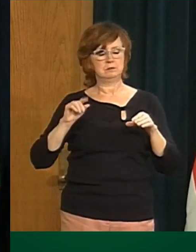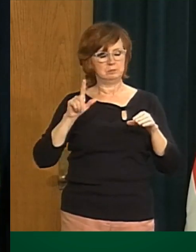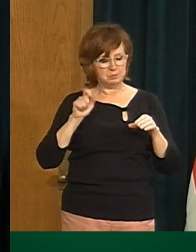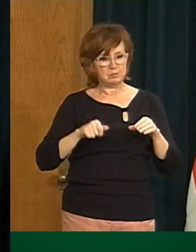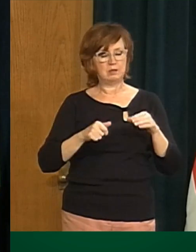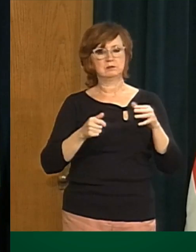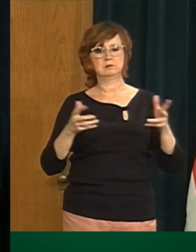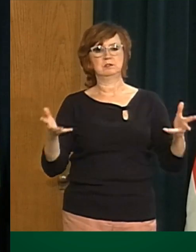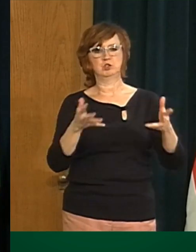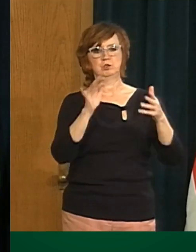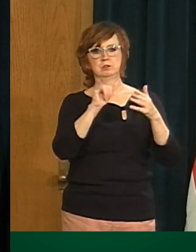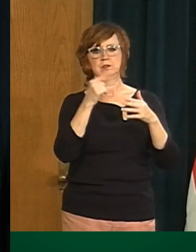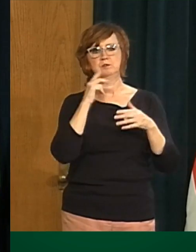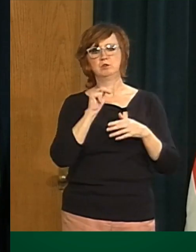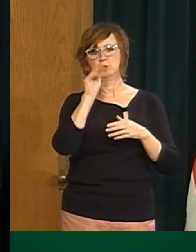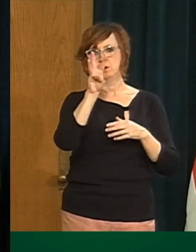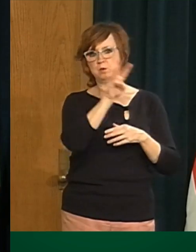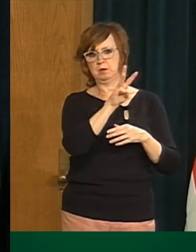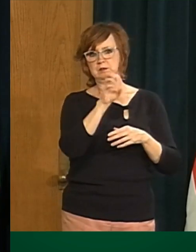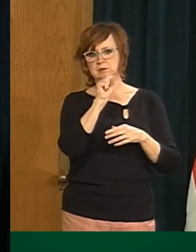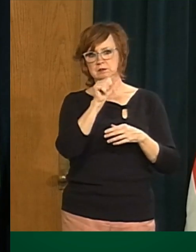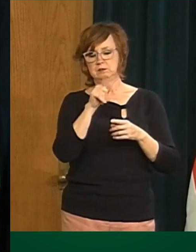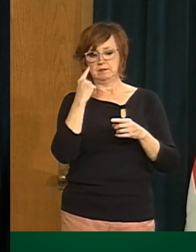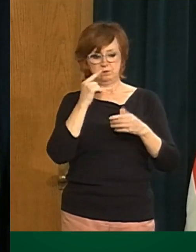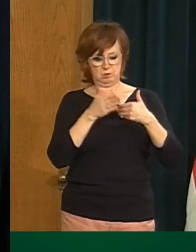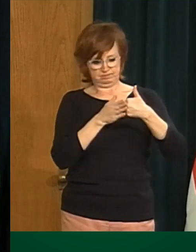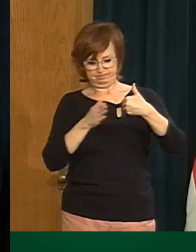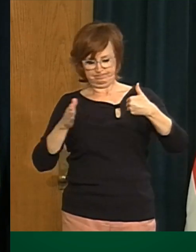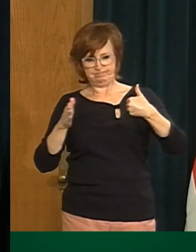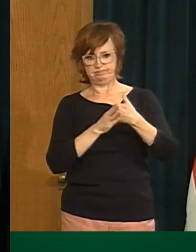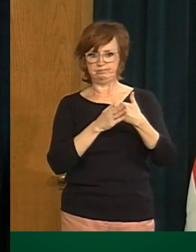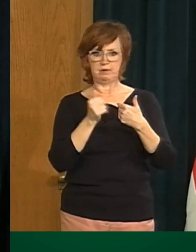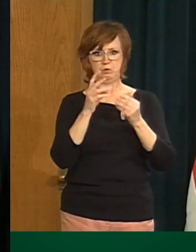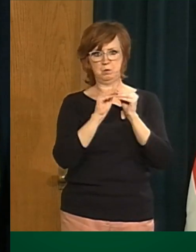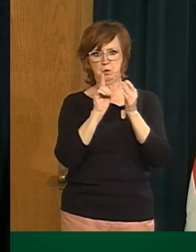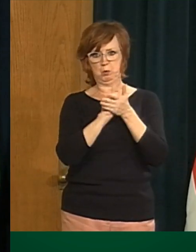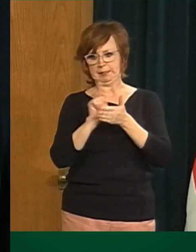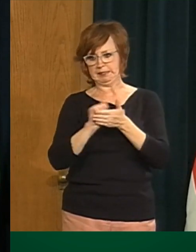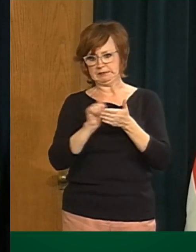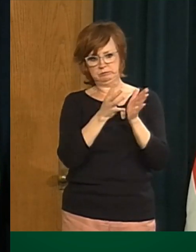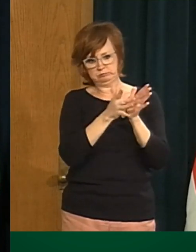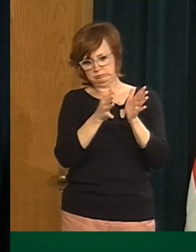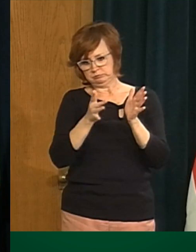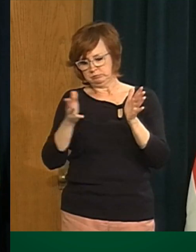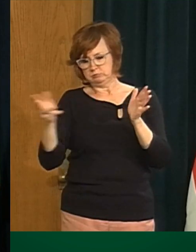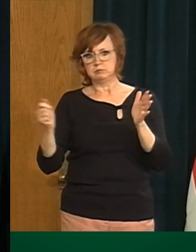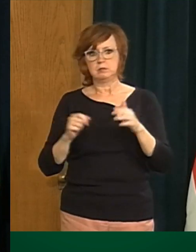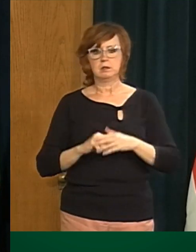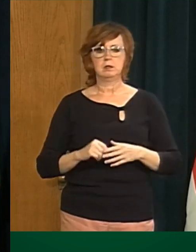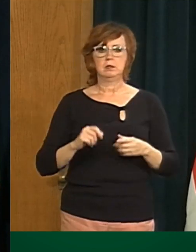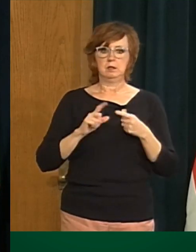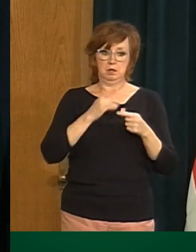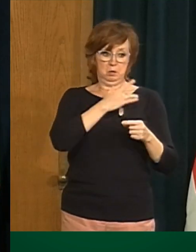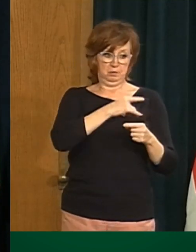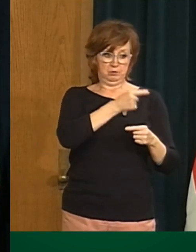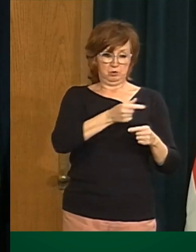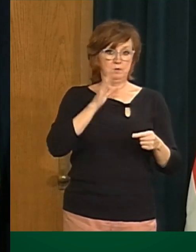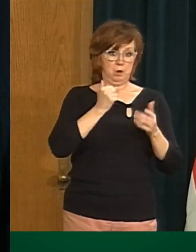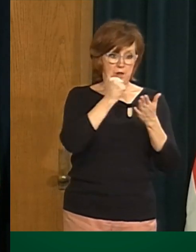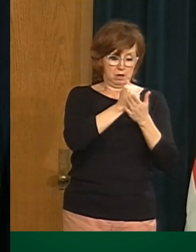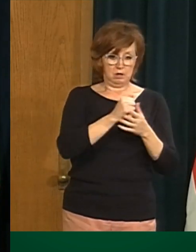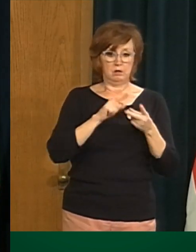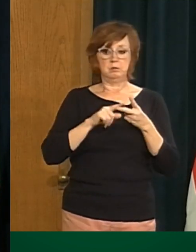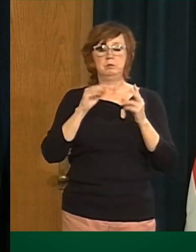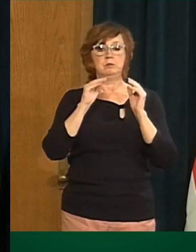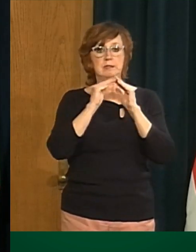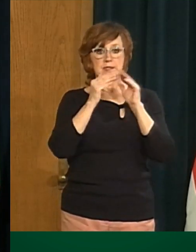Northwest over the next number of weeks. And the provincial government has been there working with the community leaders and the communities, and we're going to be there in a larger way in the